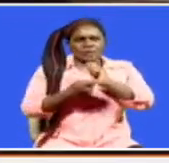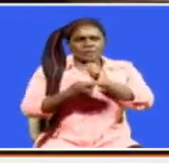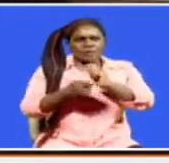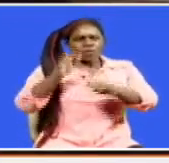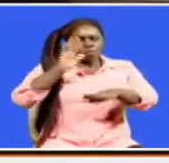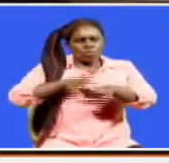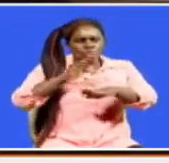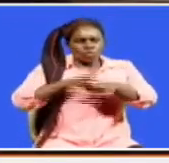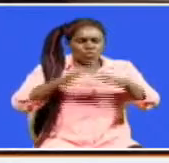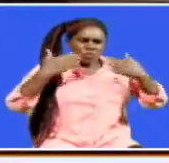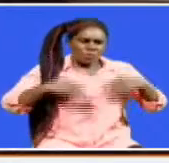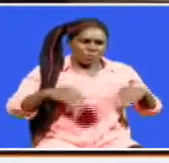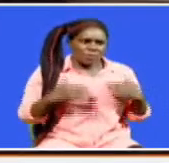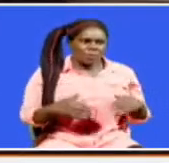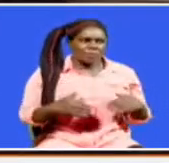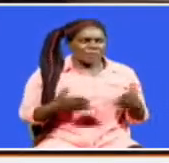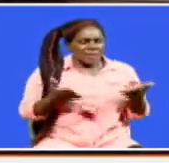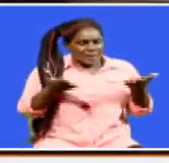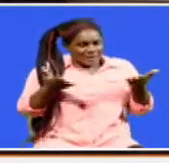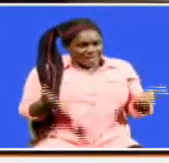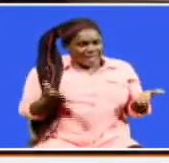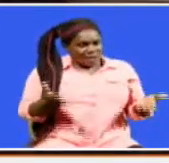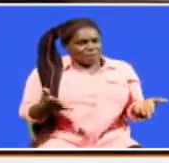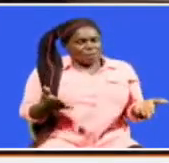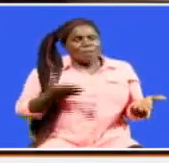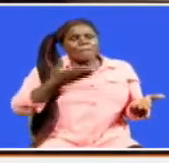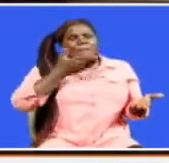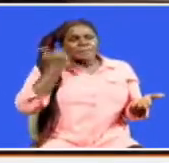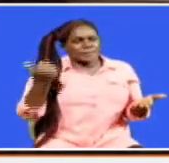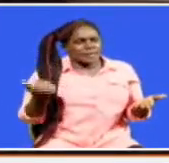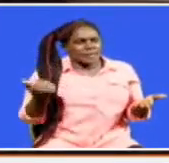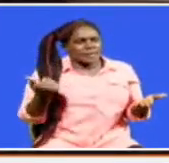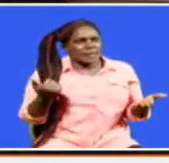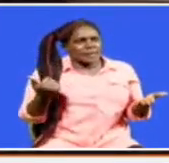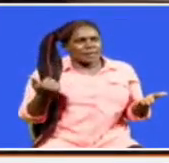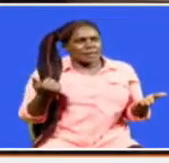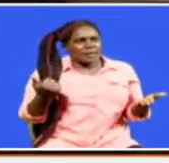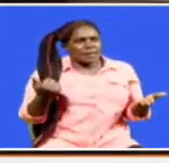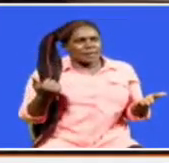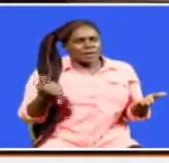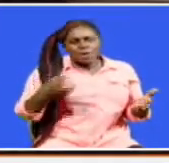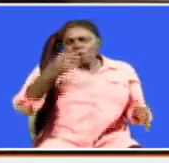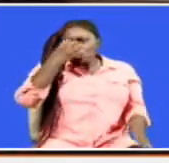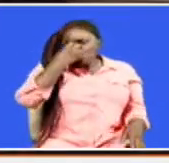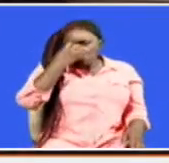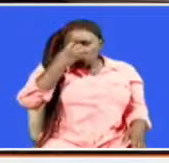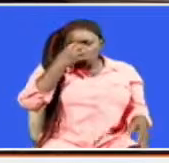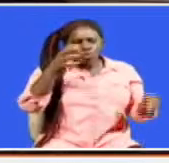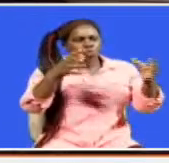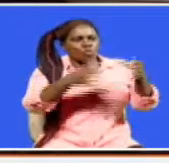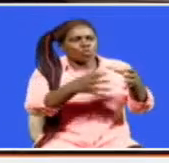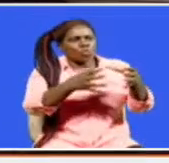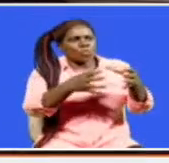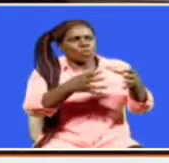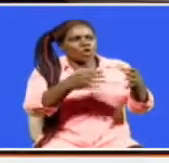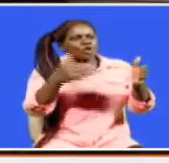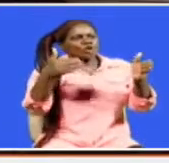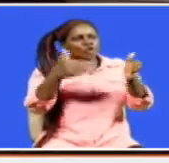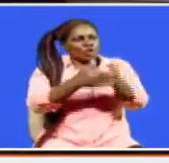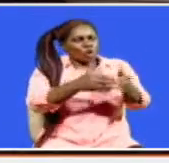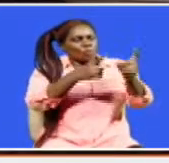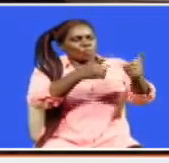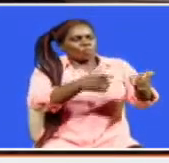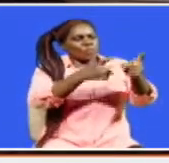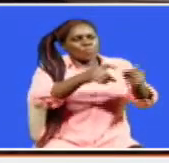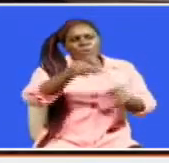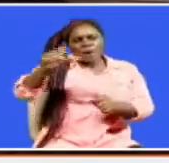good of the people. It is high time, that the Ruto crowd should stop blaming